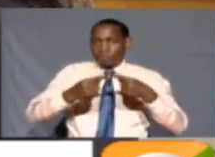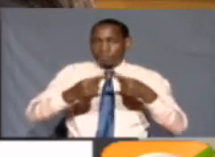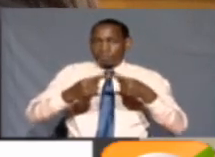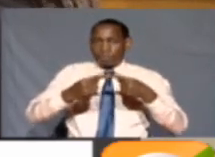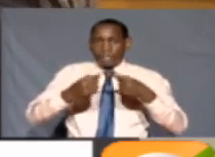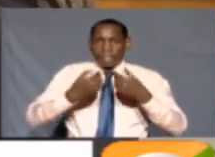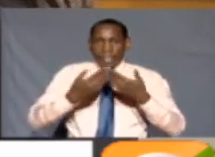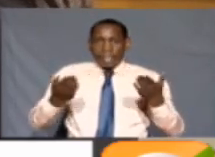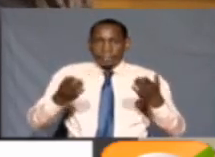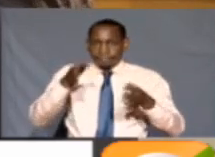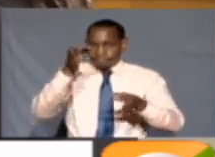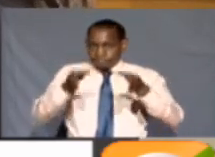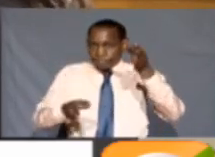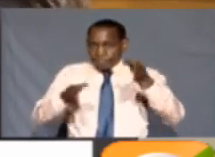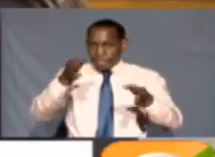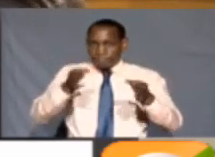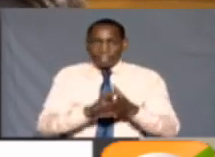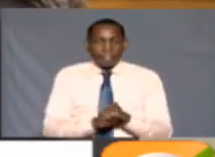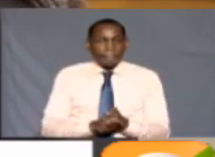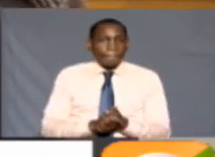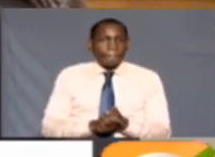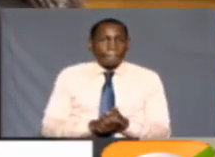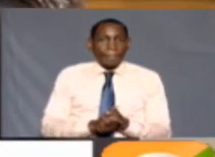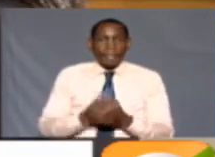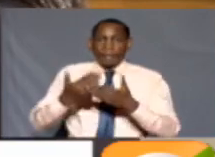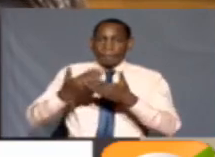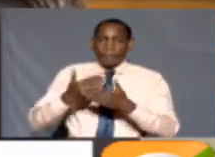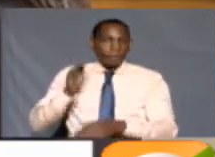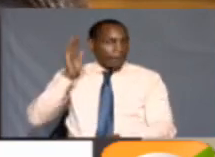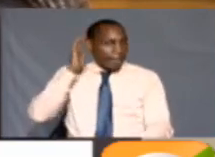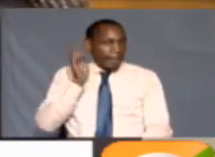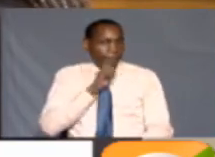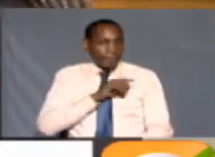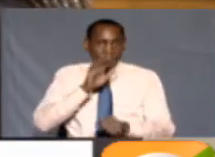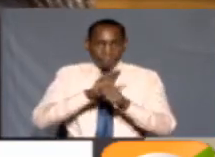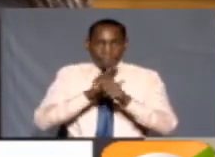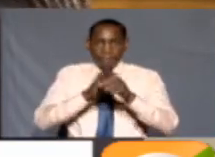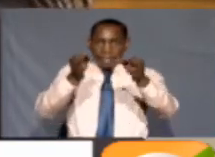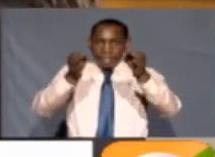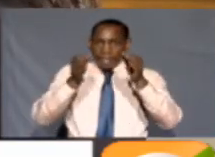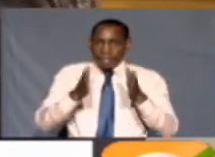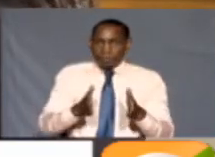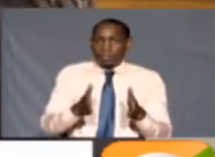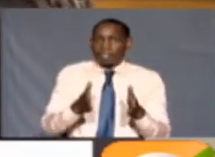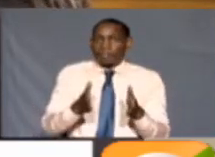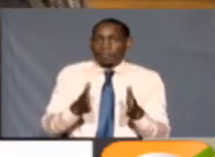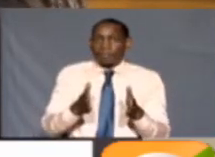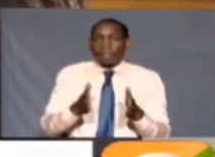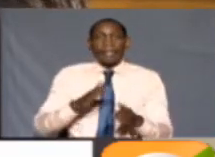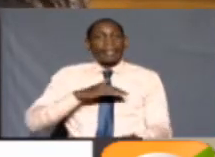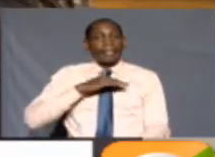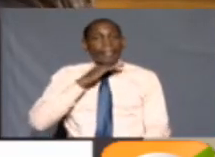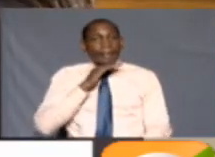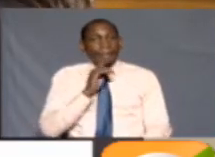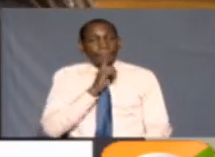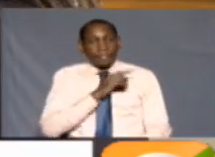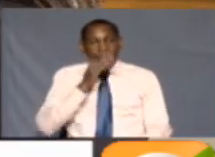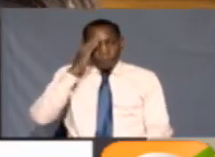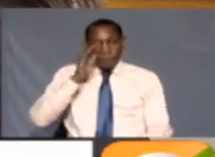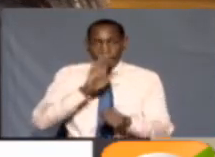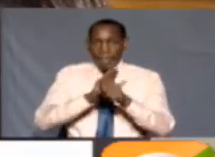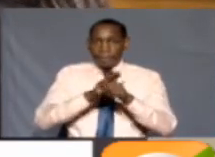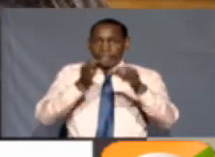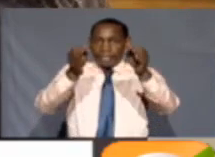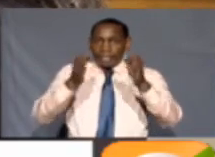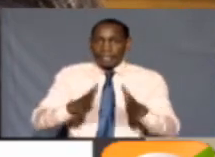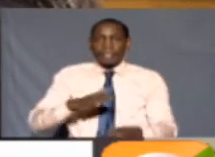any judgments. As you've heard here, many accountants have actually lost their lives. We know a number of